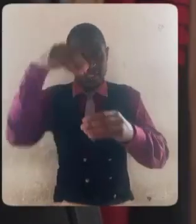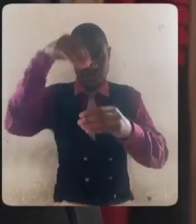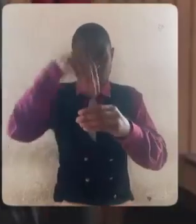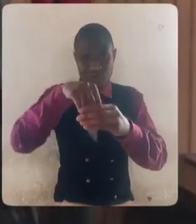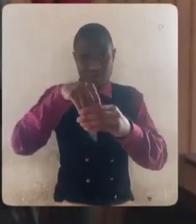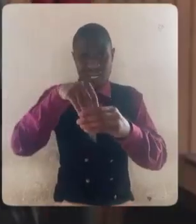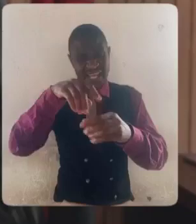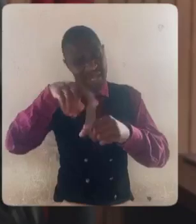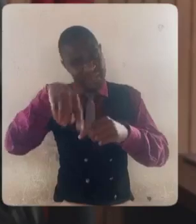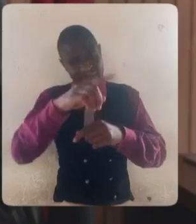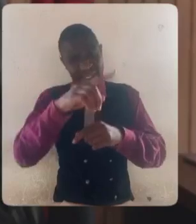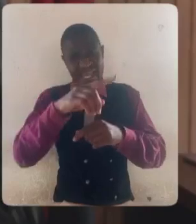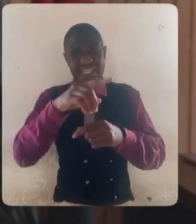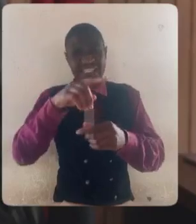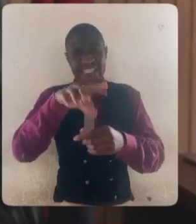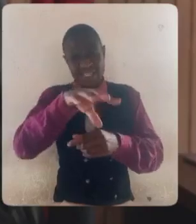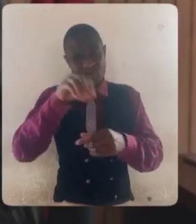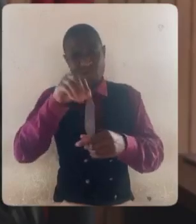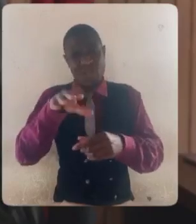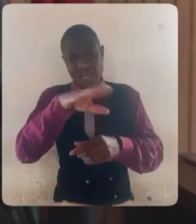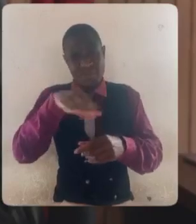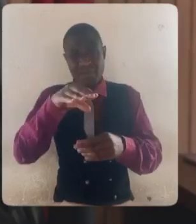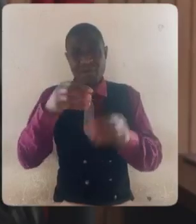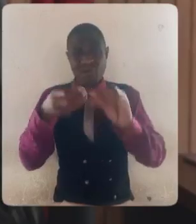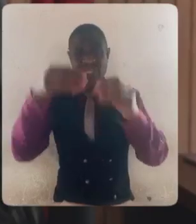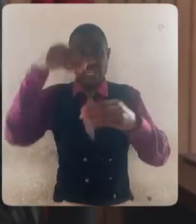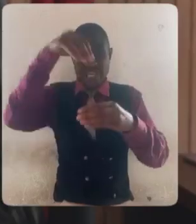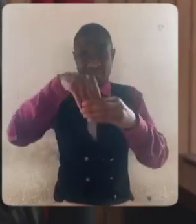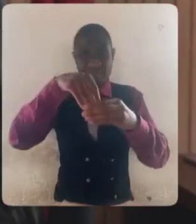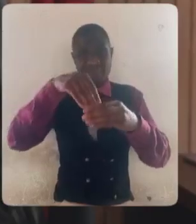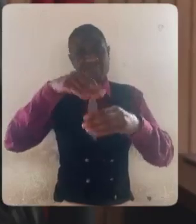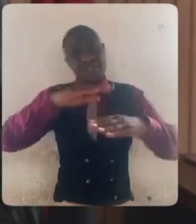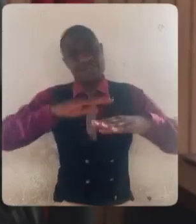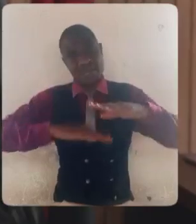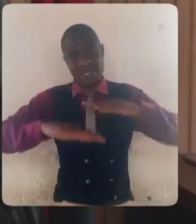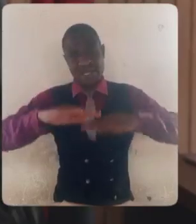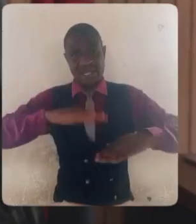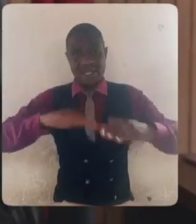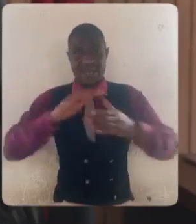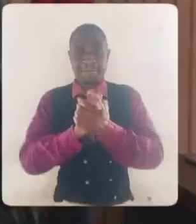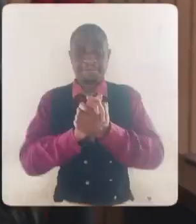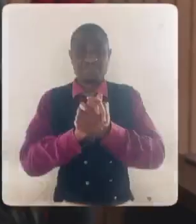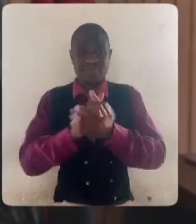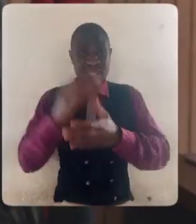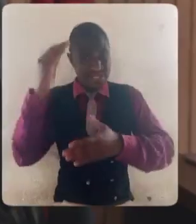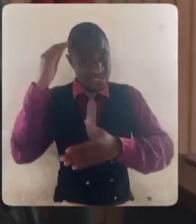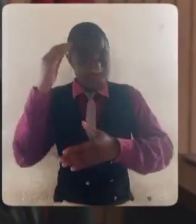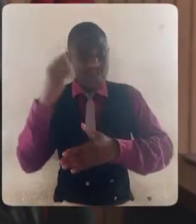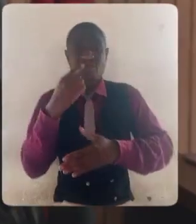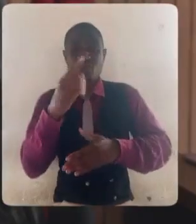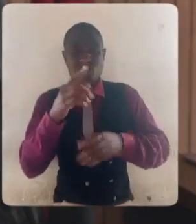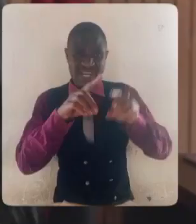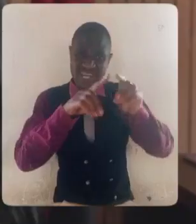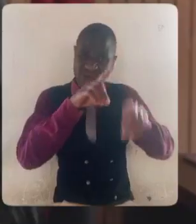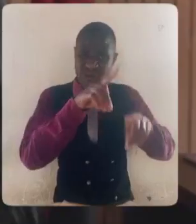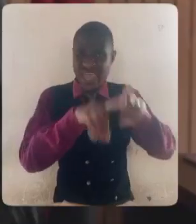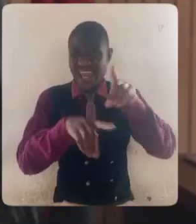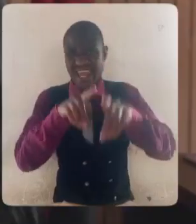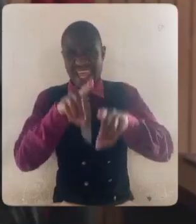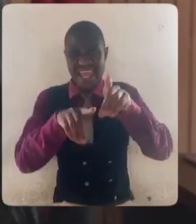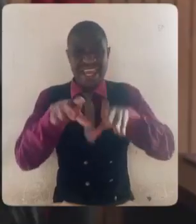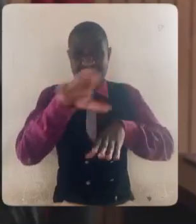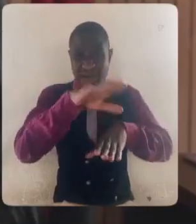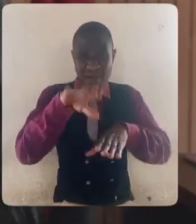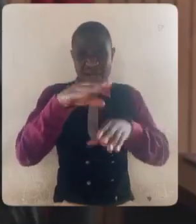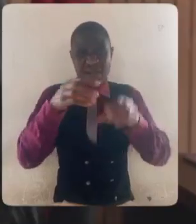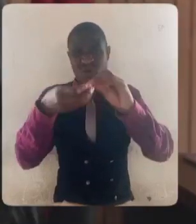peacefully. To our faith leaders, your role in promoting peace and unity is invaluable. We urge you